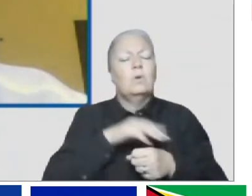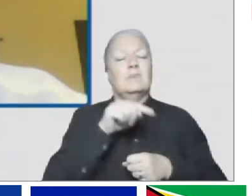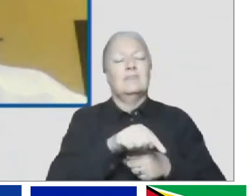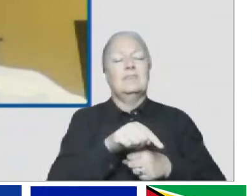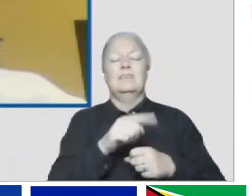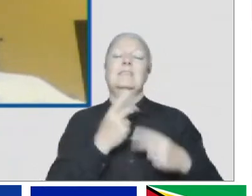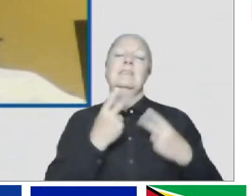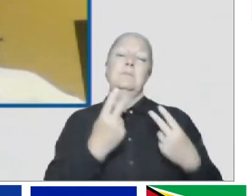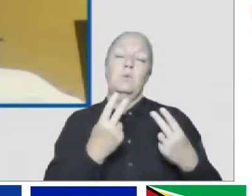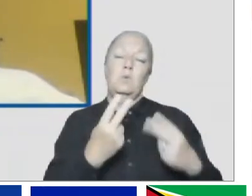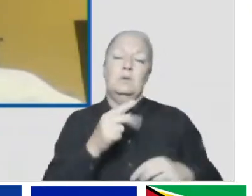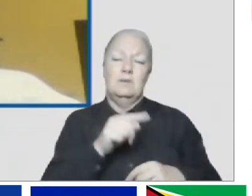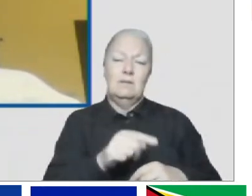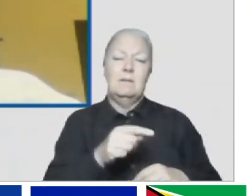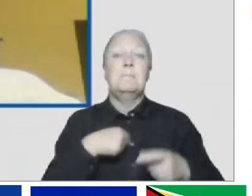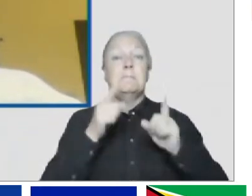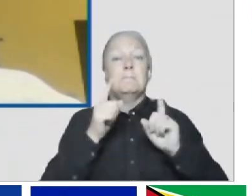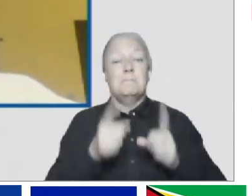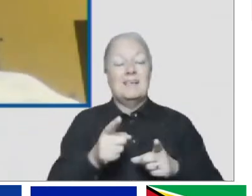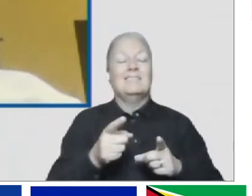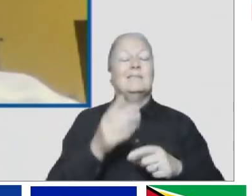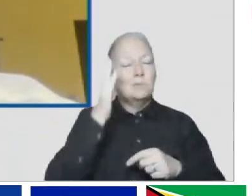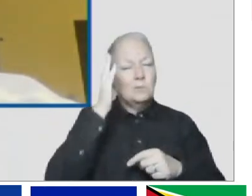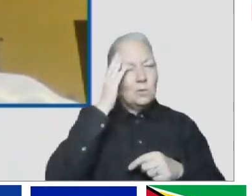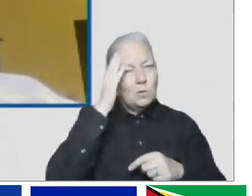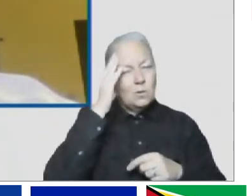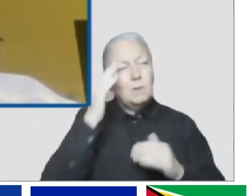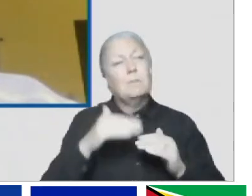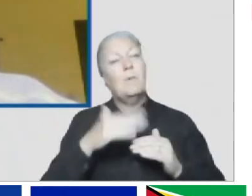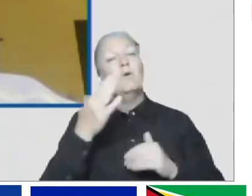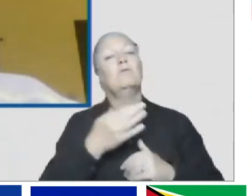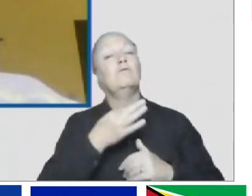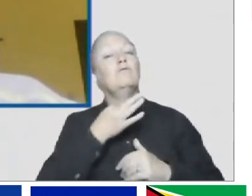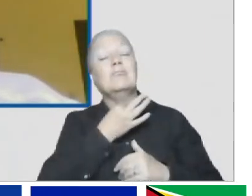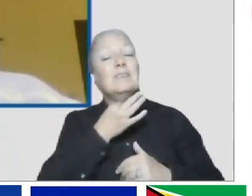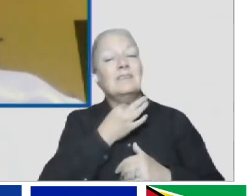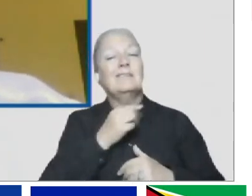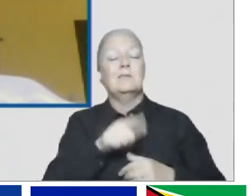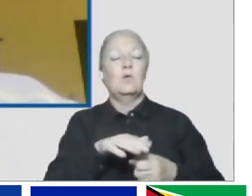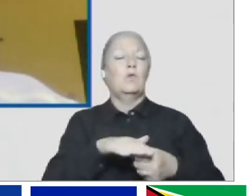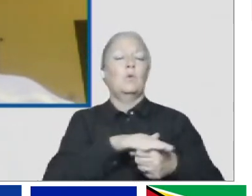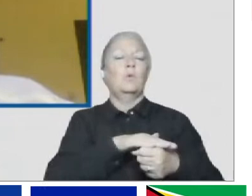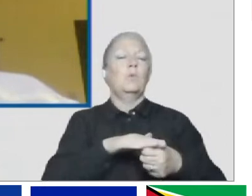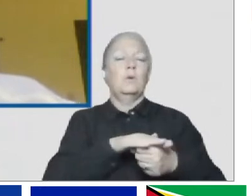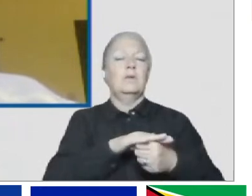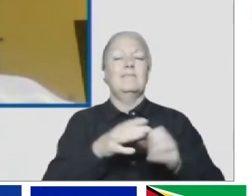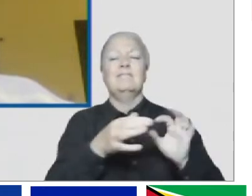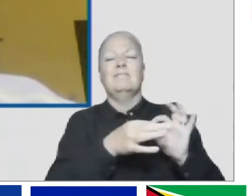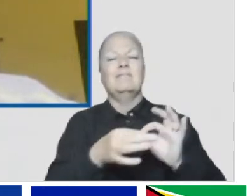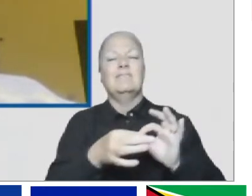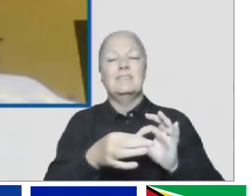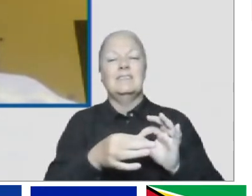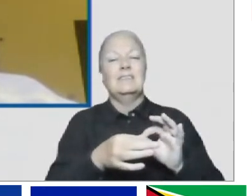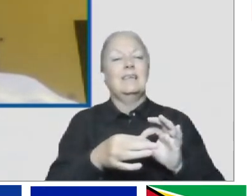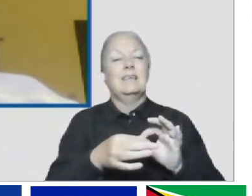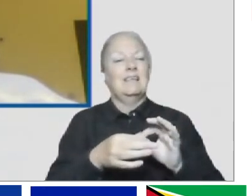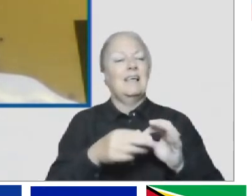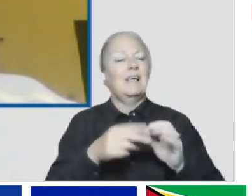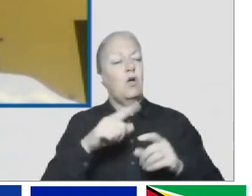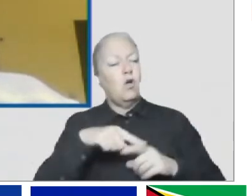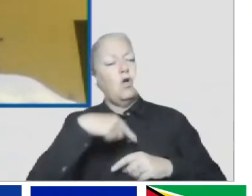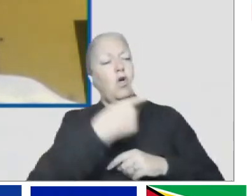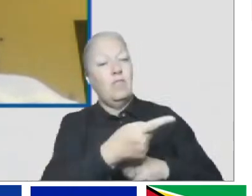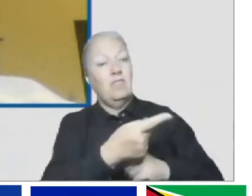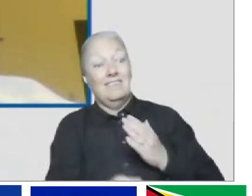realize that most risks at a local level is related to something that happens somewhere else, and it's out of the capacity of